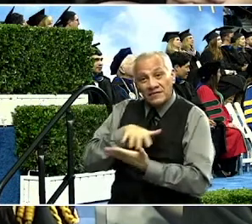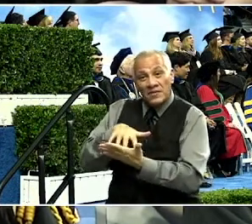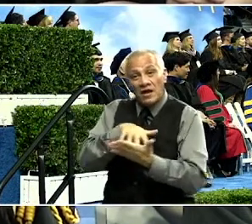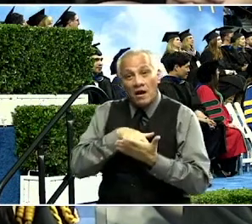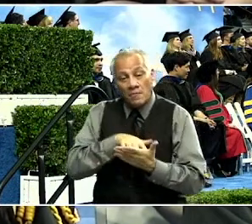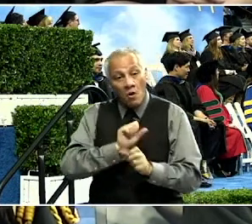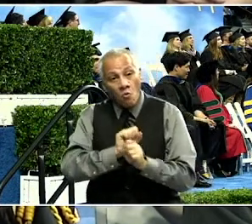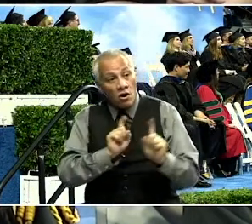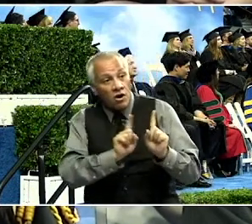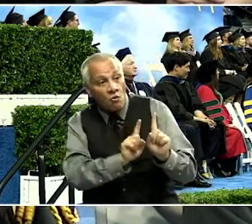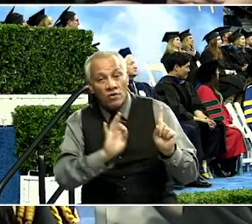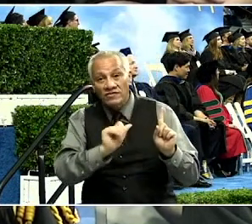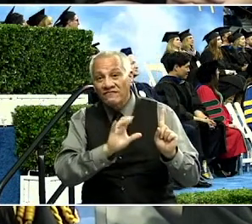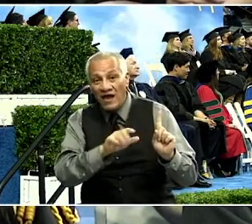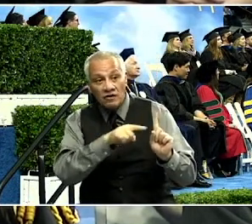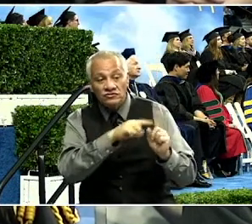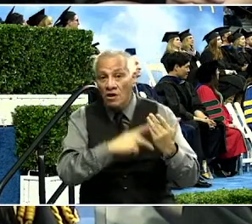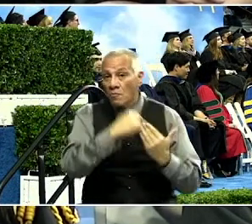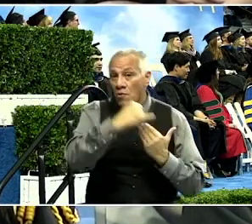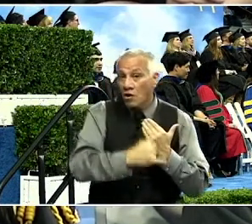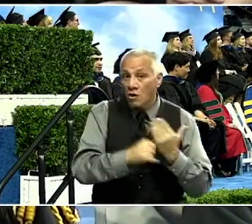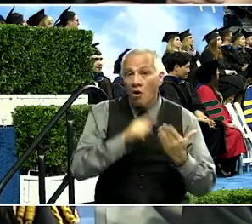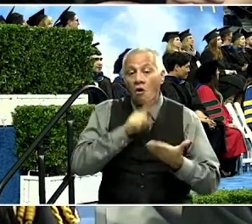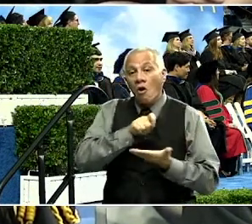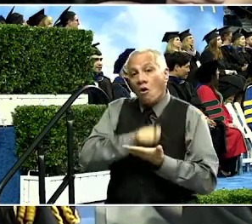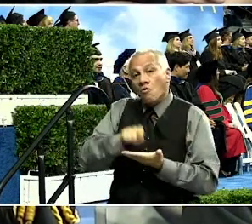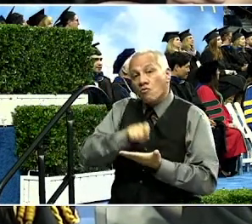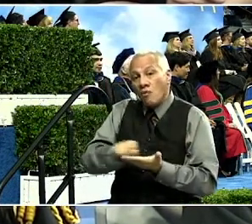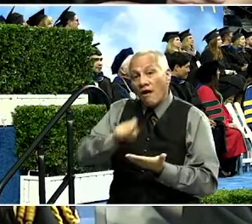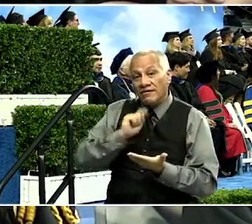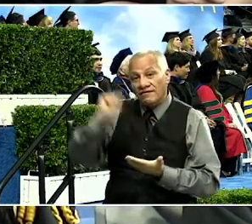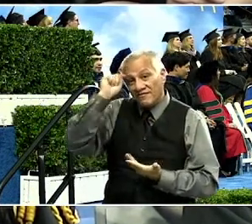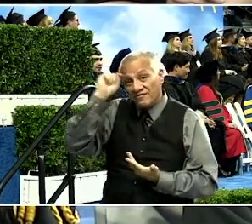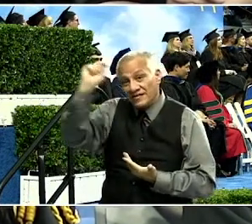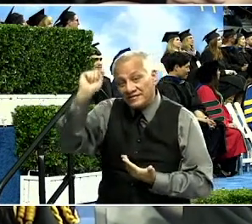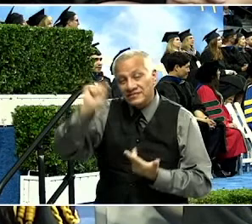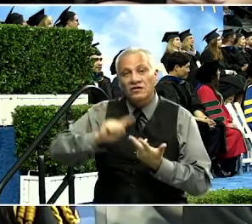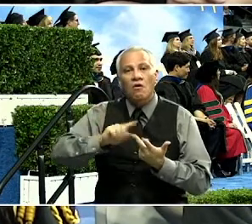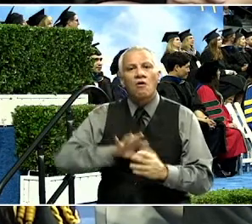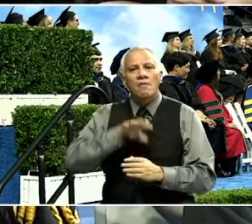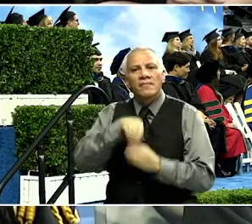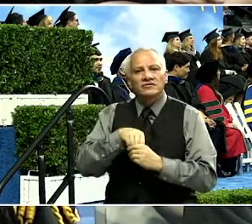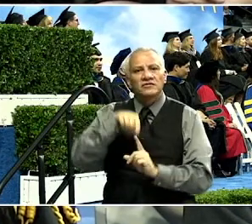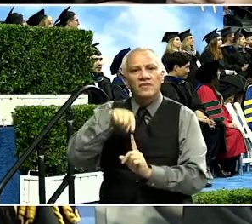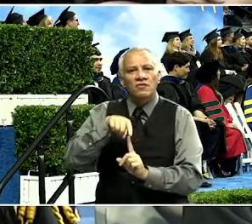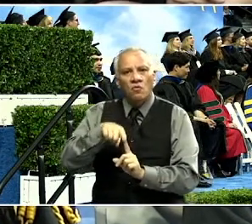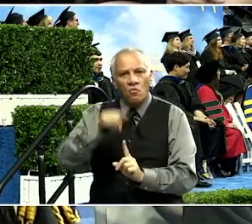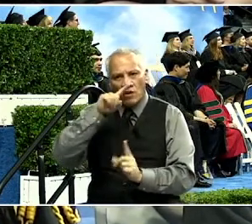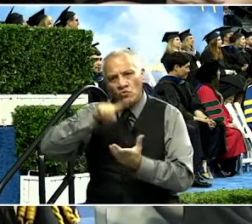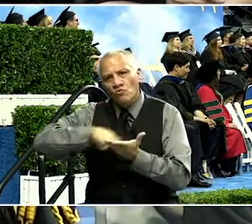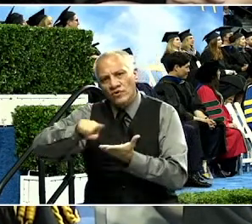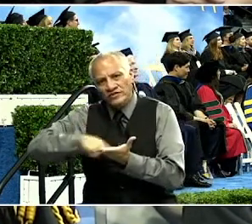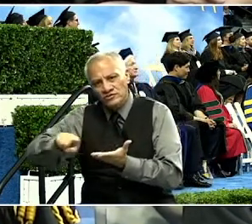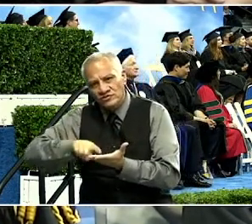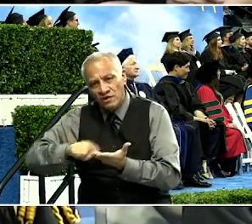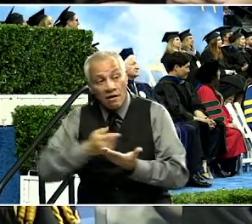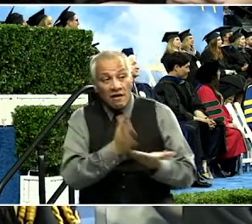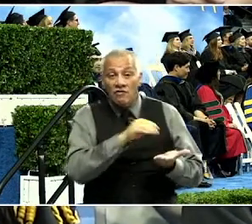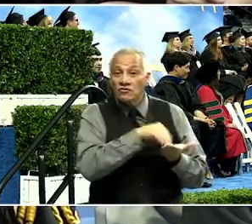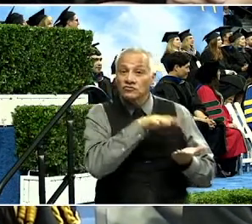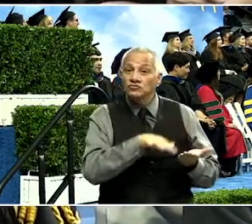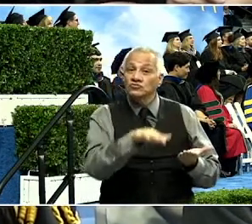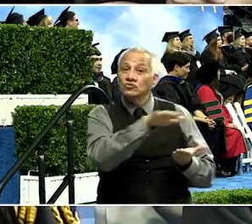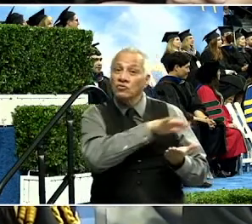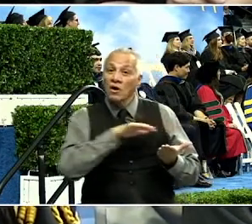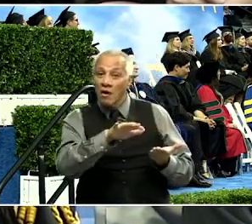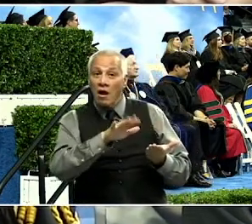alongside faculty on projects, or writing our honors thesis, or participating in research classes. These students